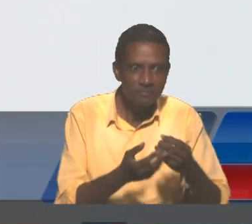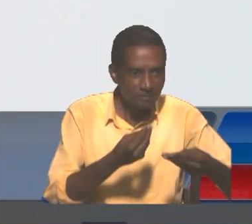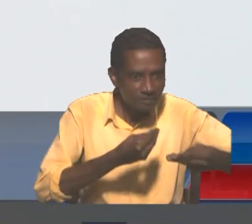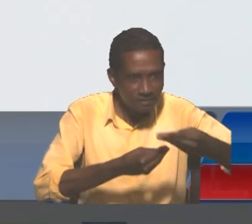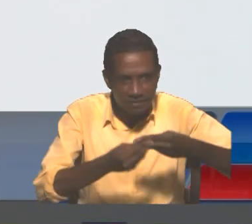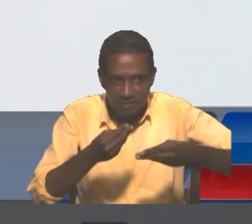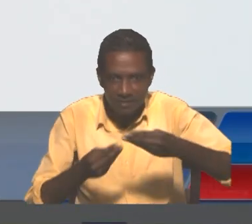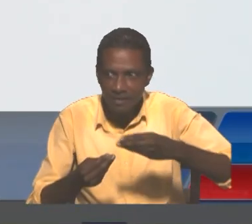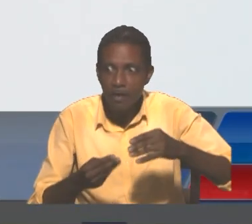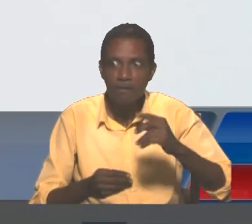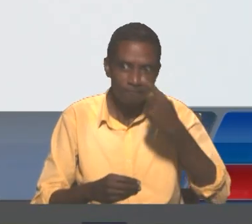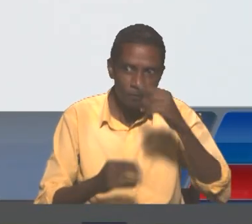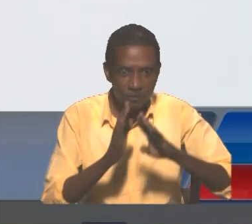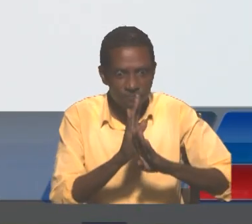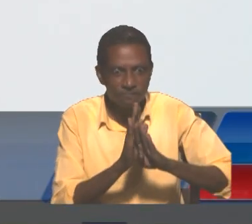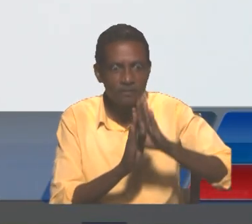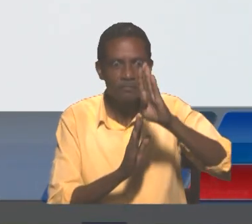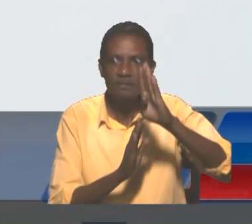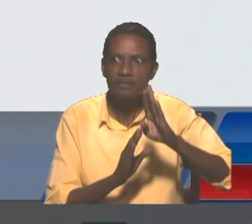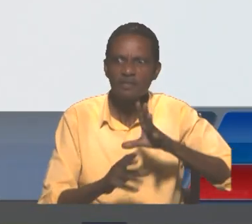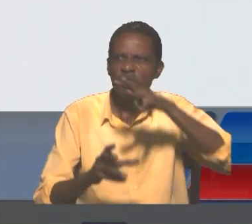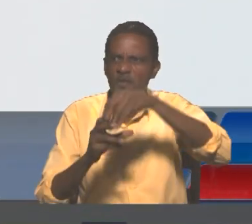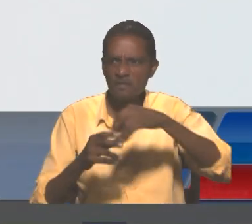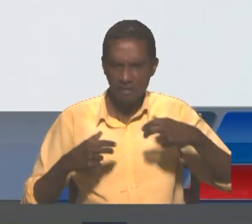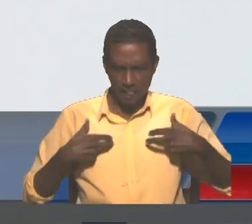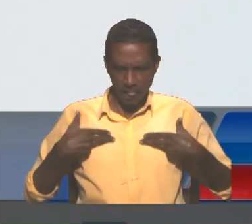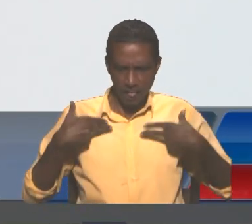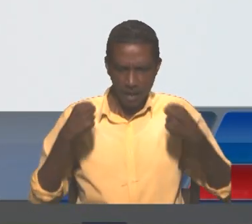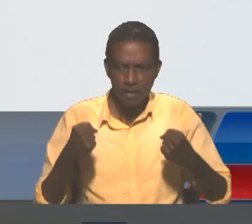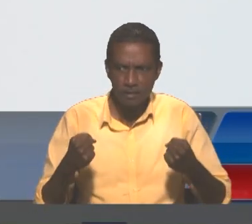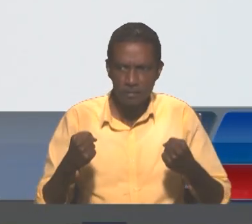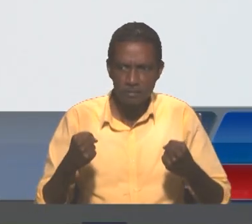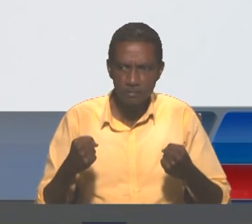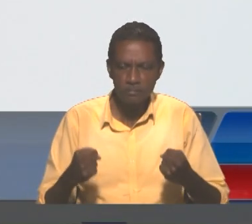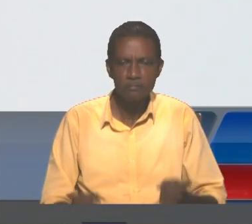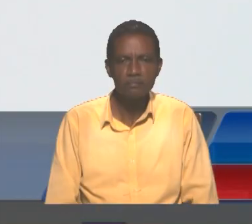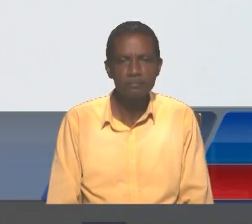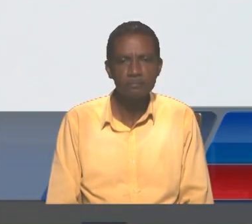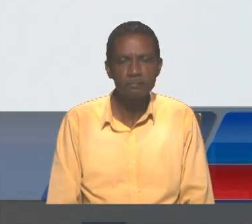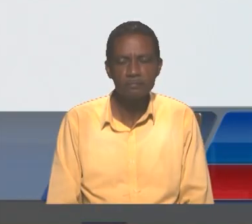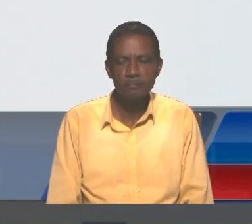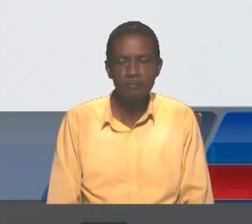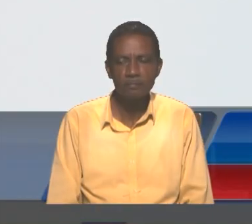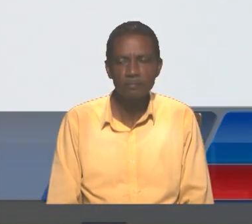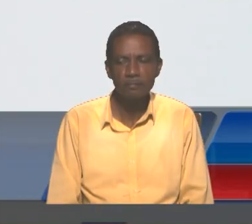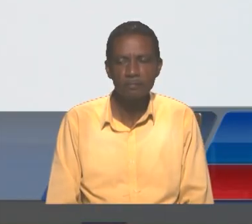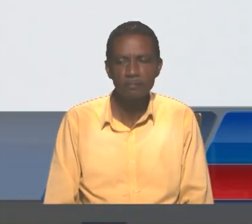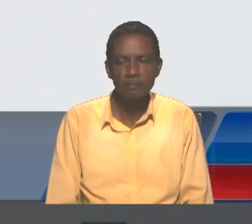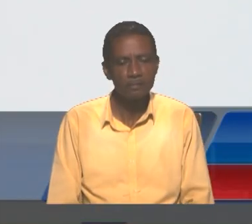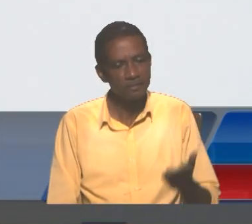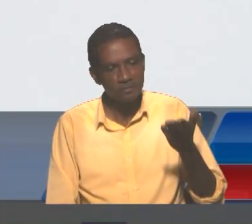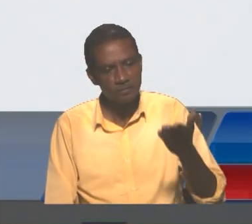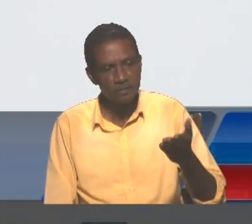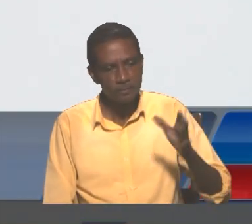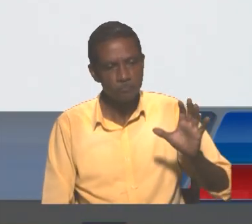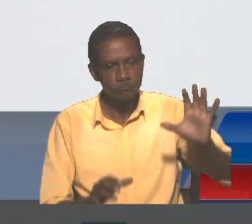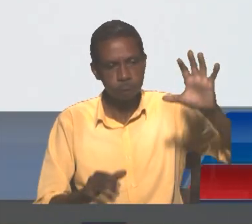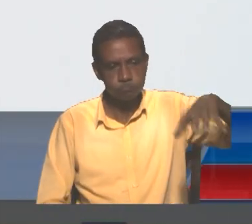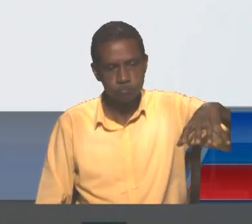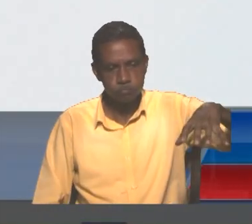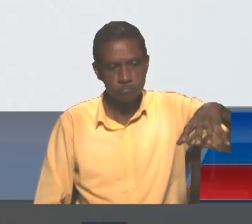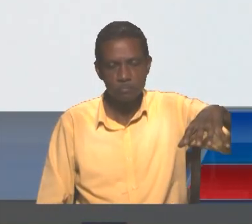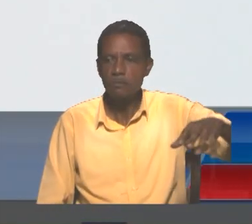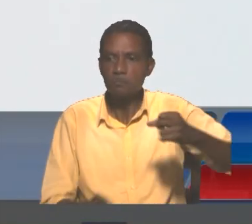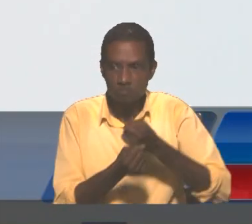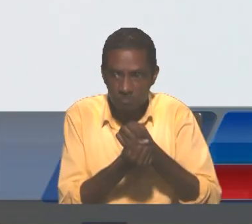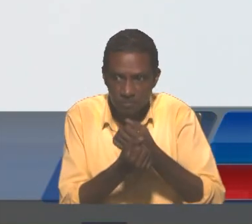development in healthcare. And this is something I will have a conversation with the Ali family with. This facility provides hands-on